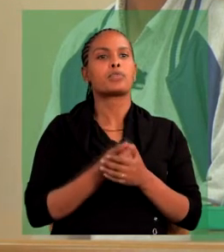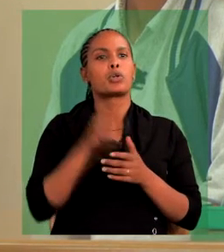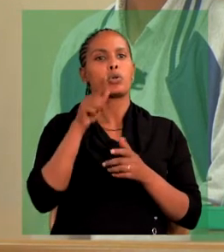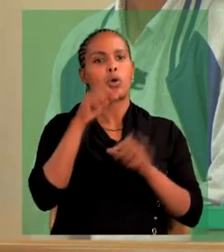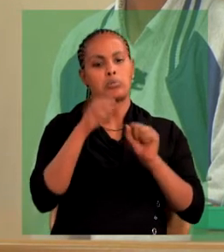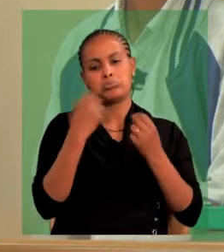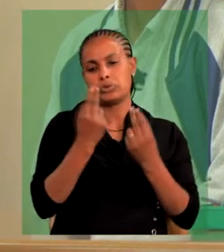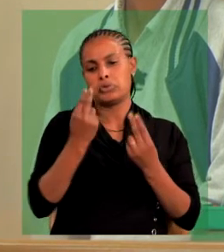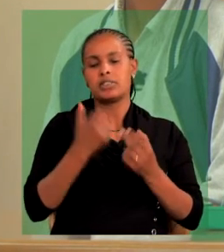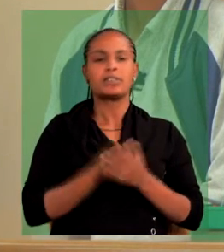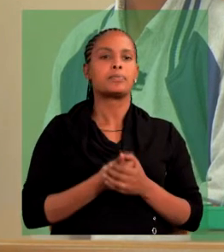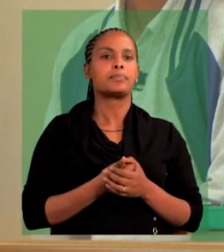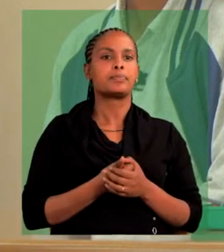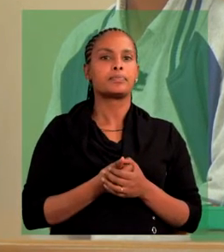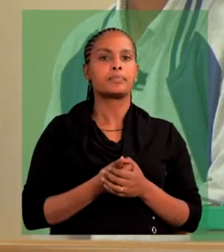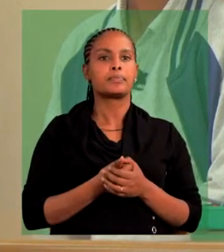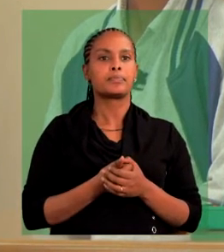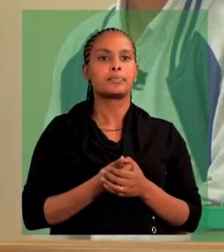you're going to use it.